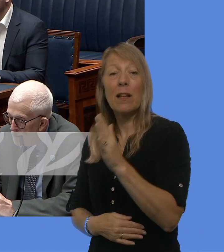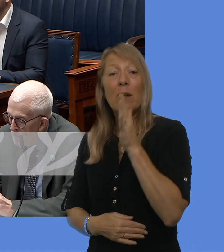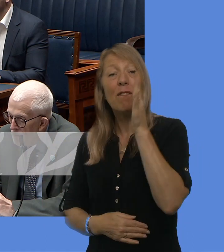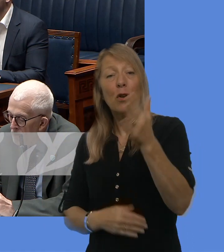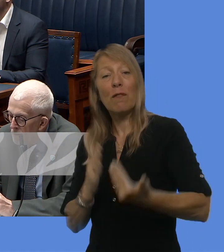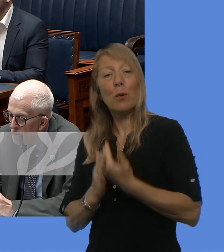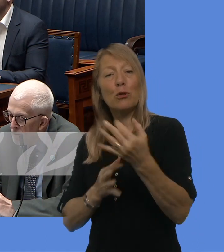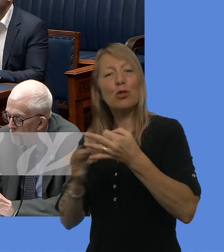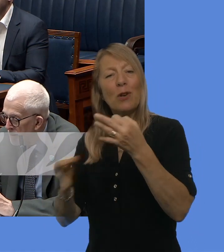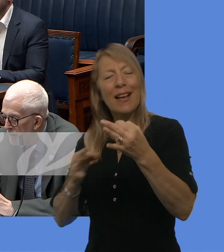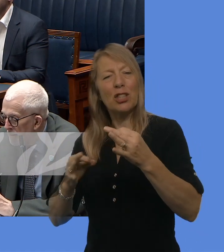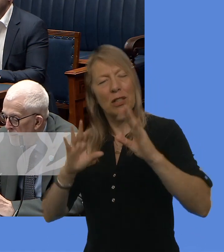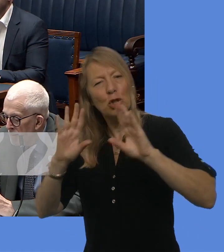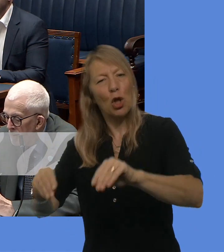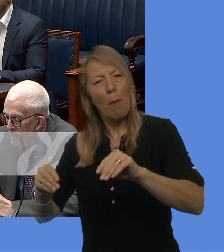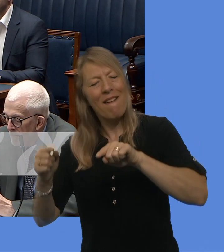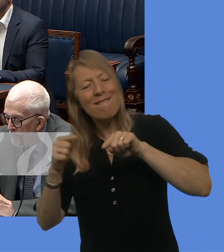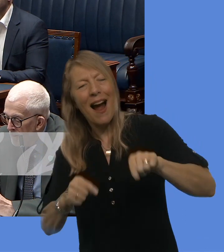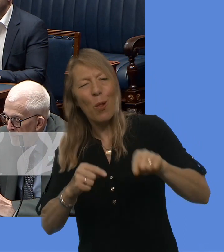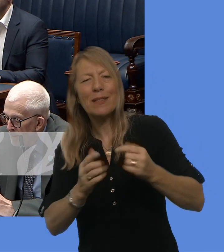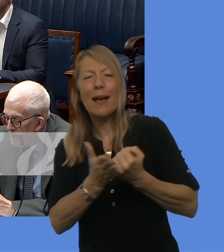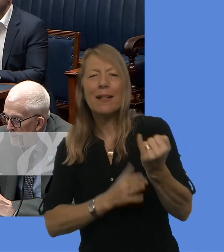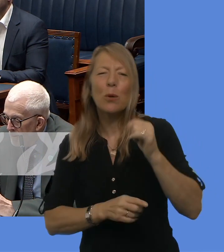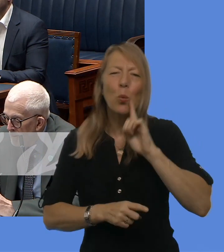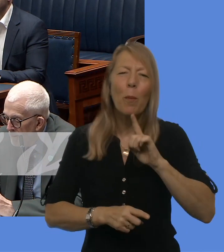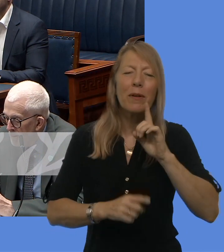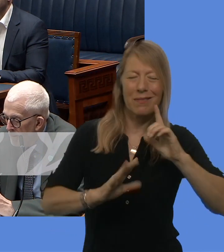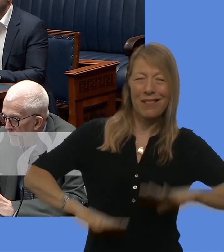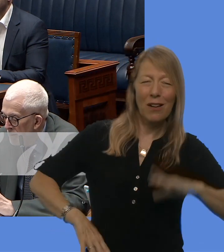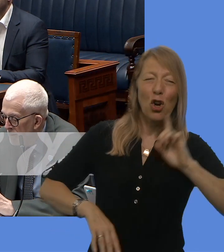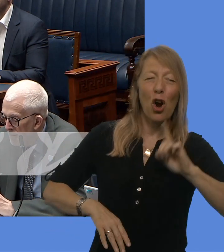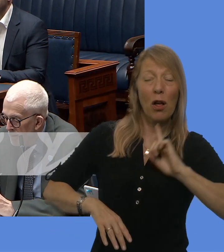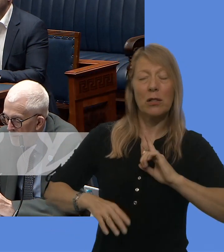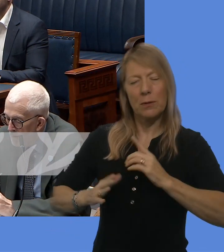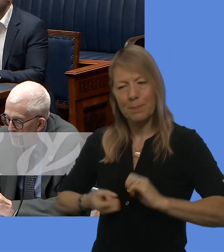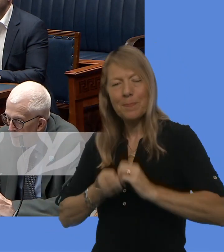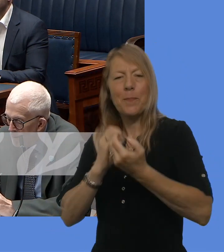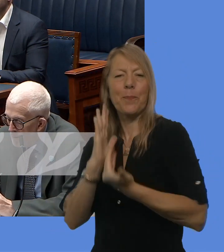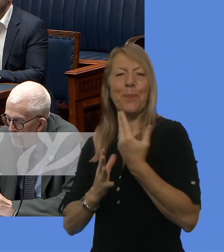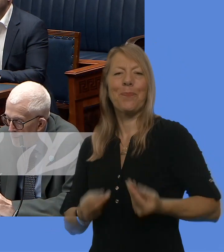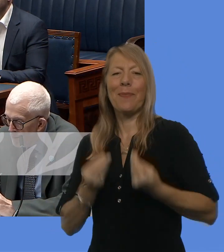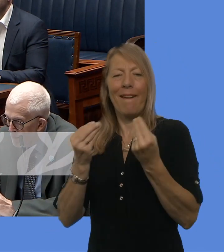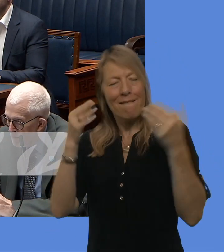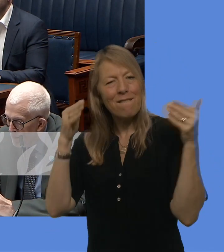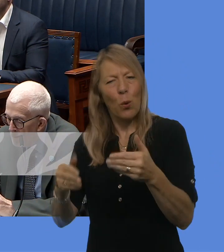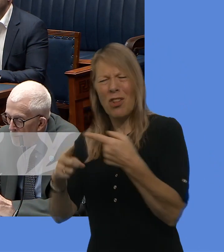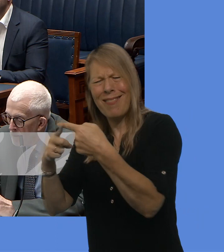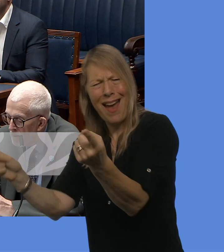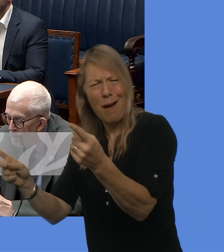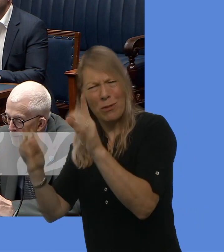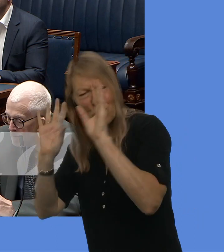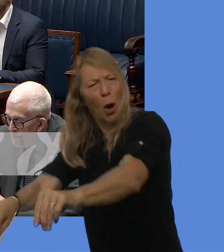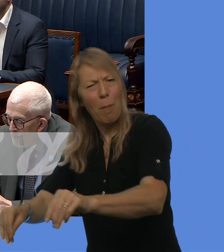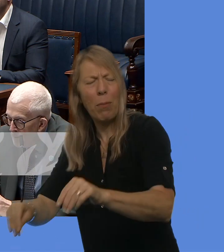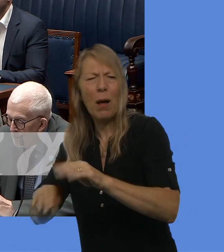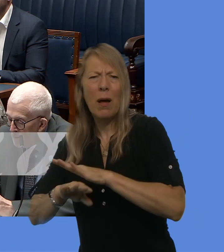girls being published soon in order that we can refocus on preventing victims being created rather than simply the supports that we can offer